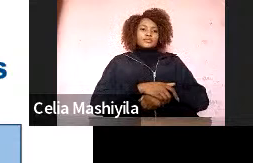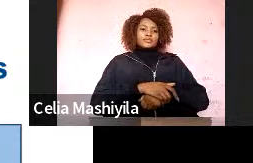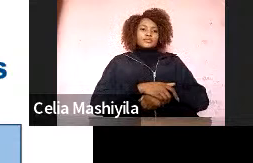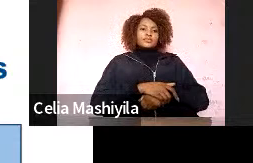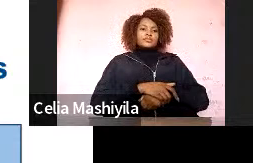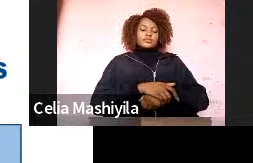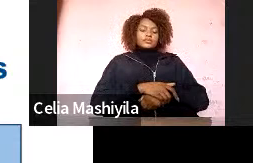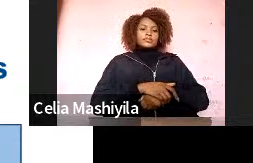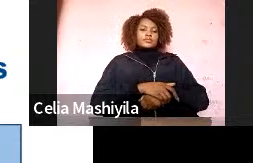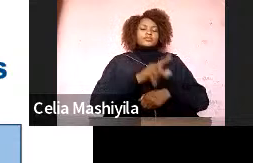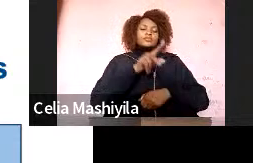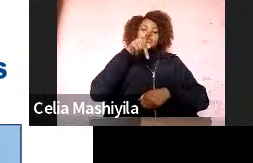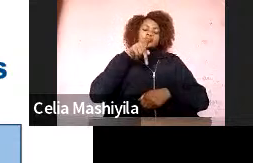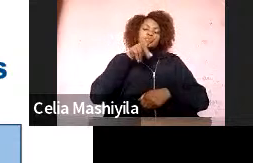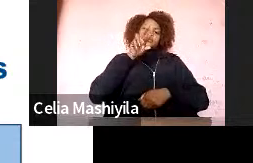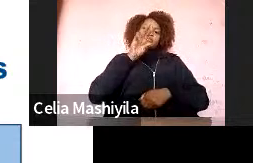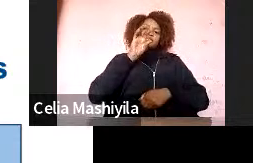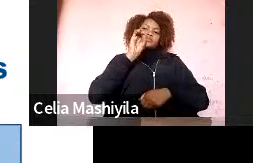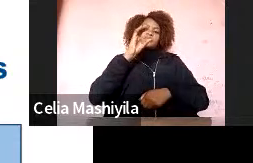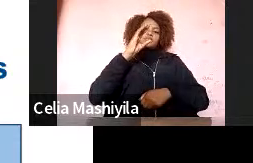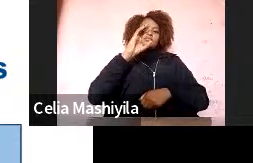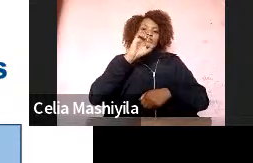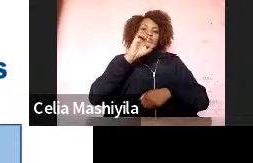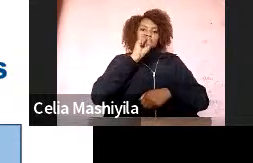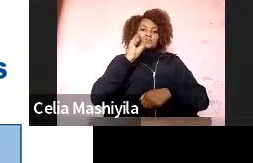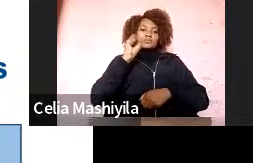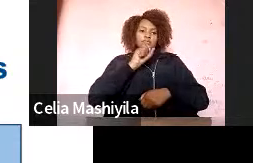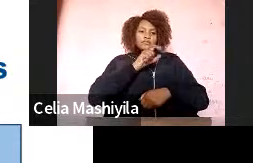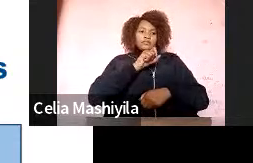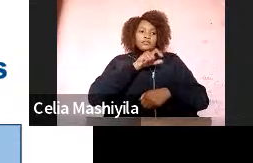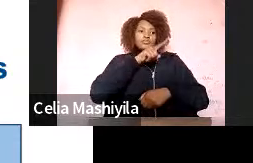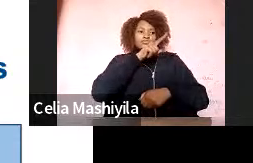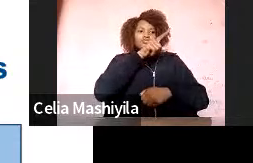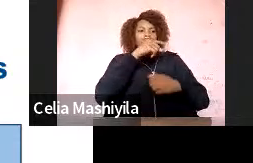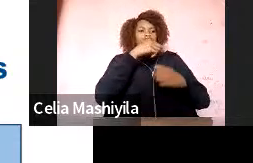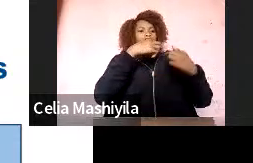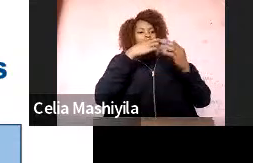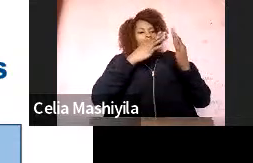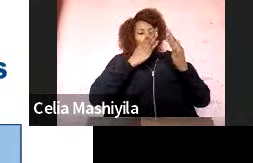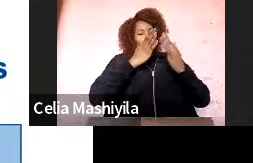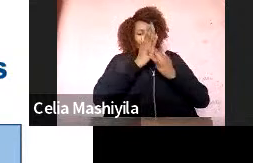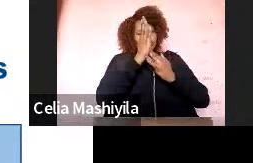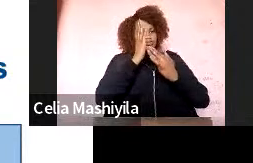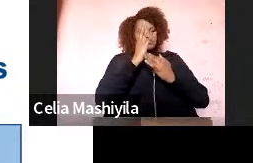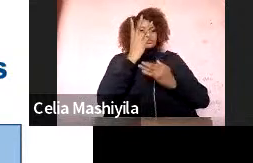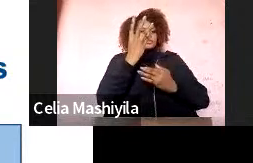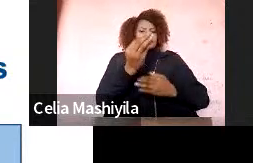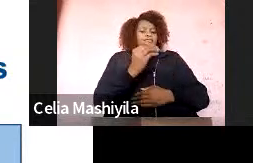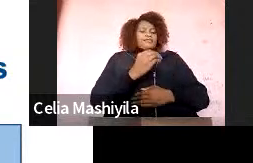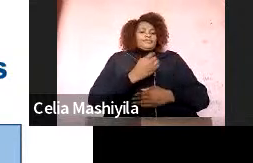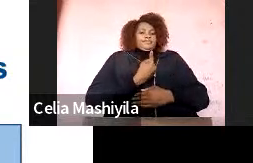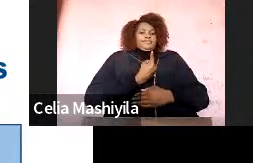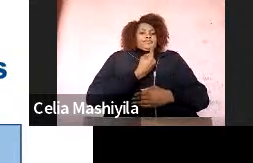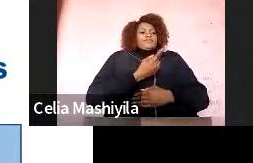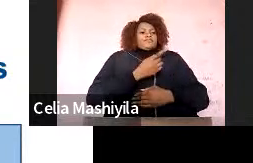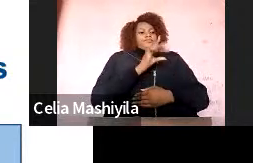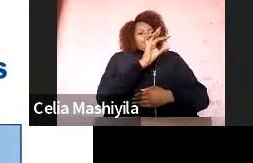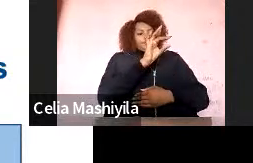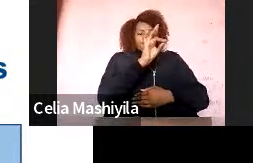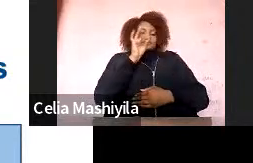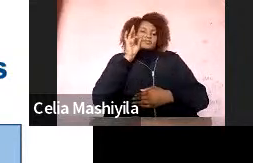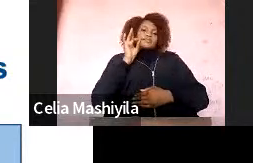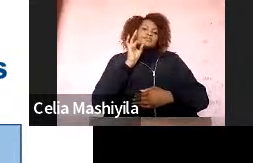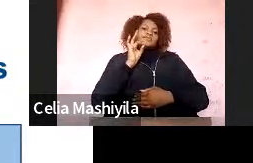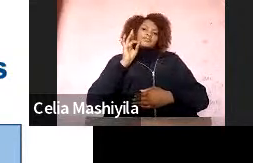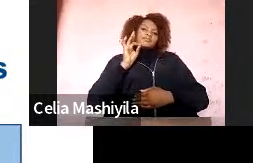process, you have the right to choose so that it